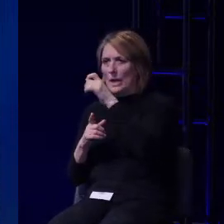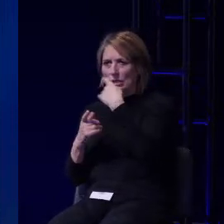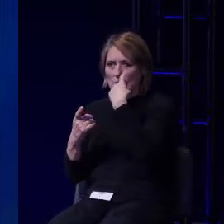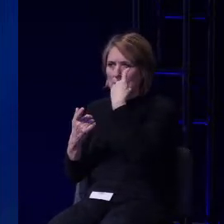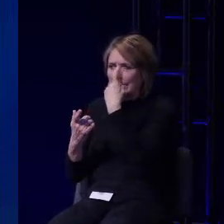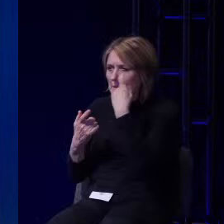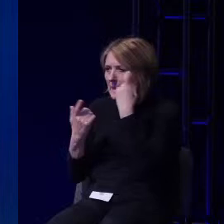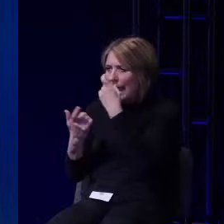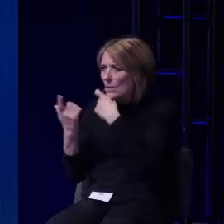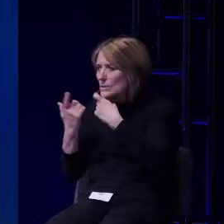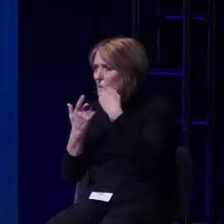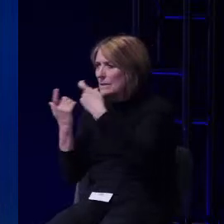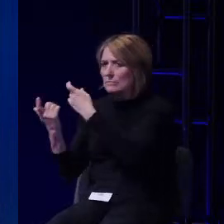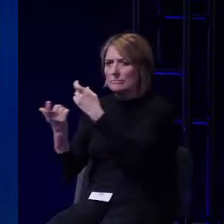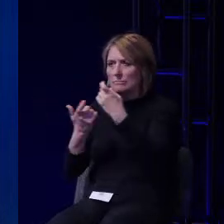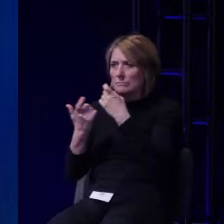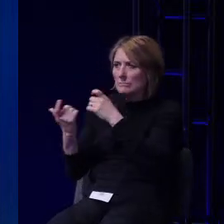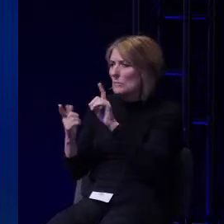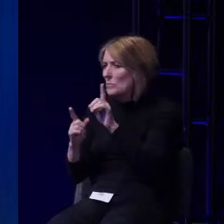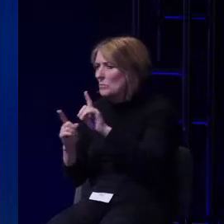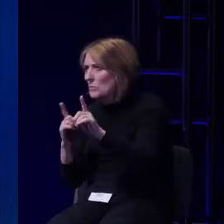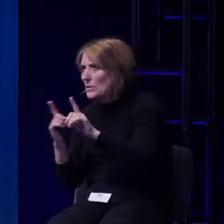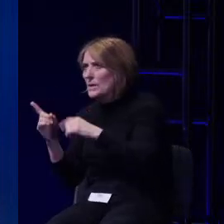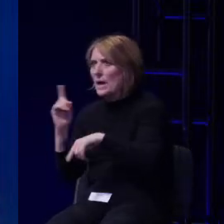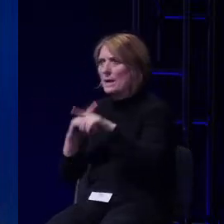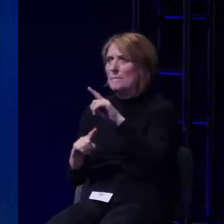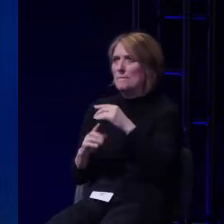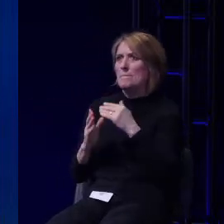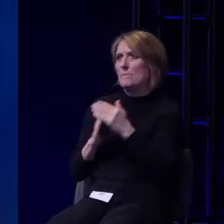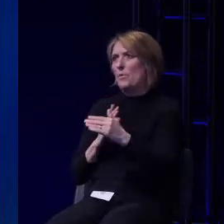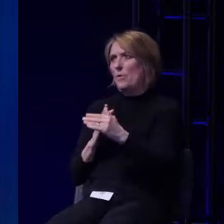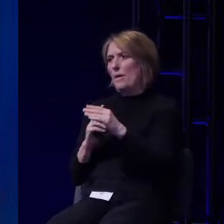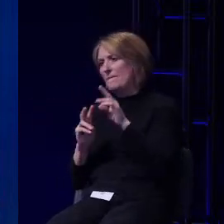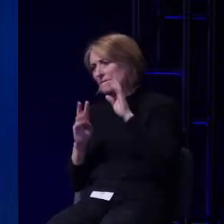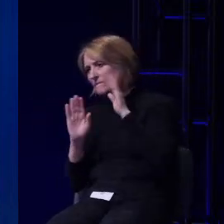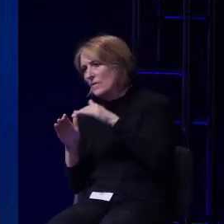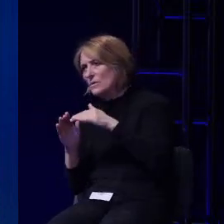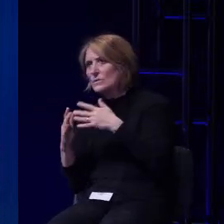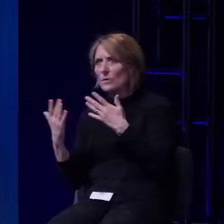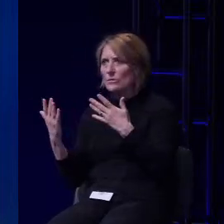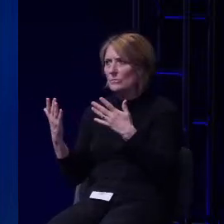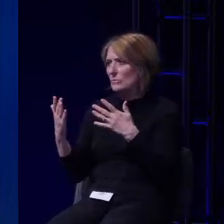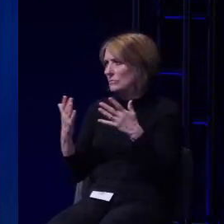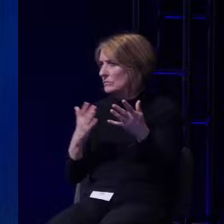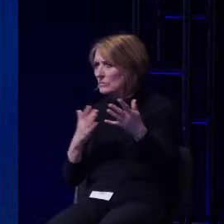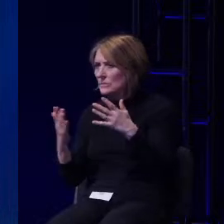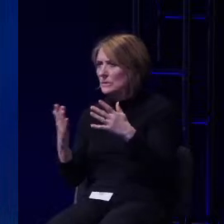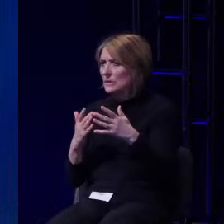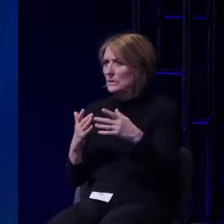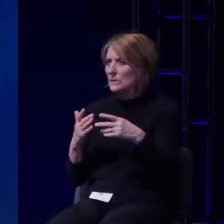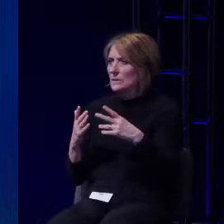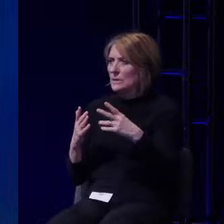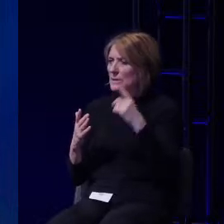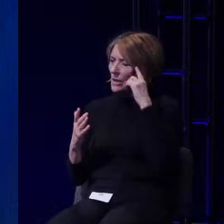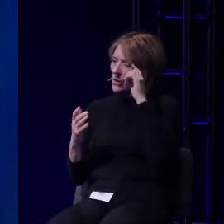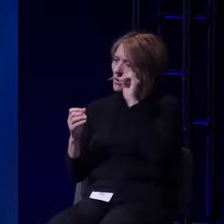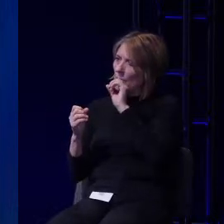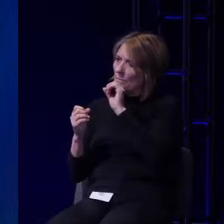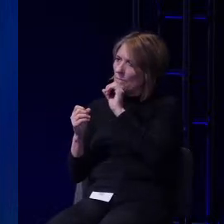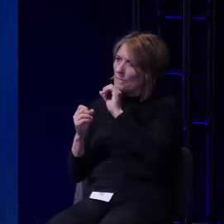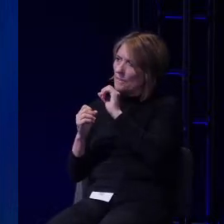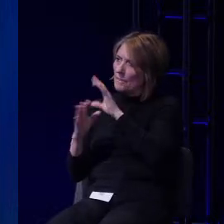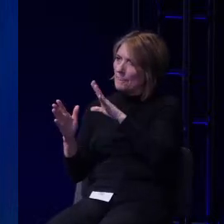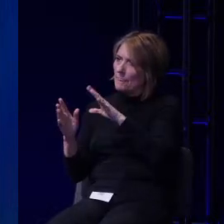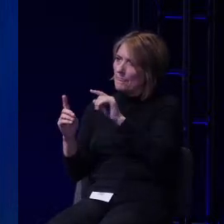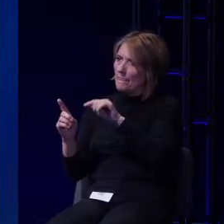what the location gives you, I'm much more of that ilk as well. You know, I'd much rather, you know, the clip I pulled is a perfect example actually